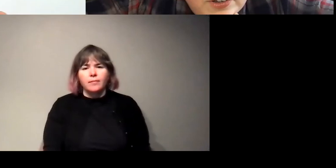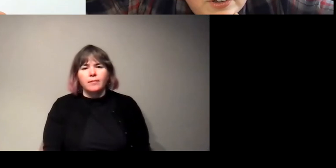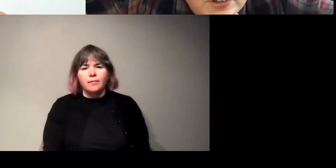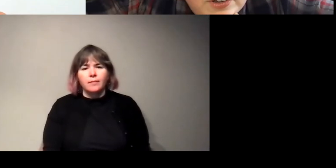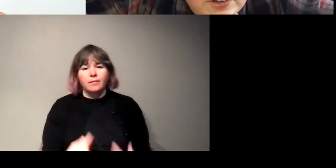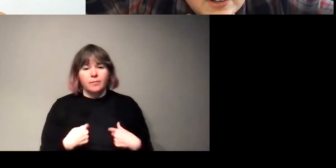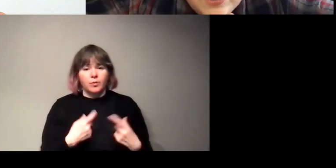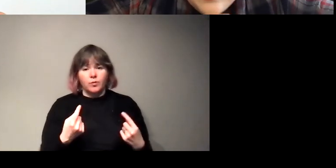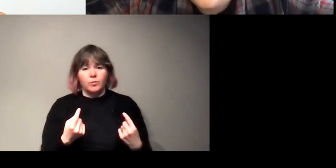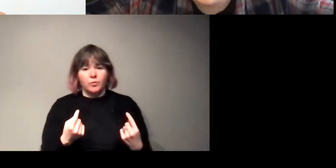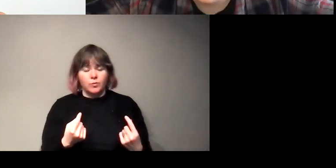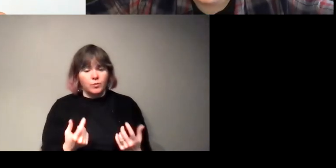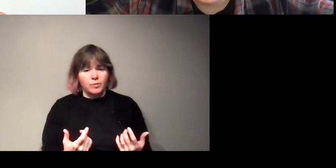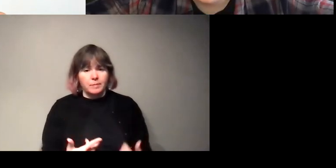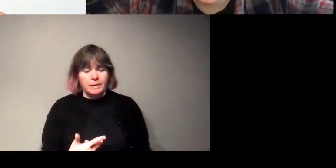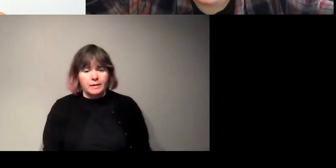I'm doing a lot of